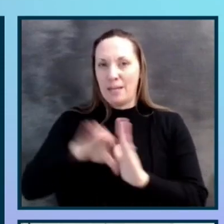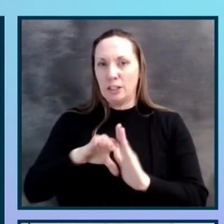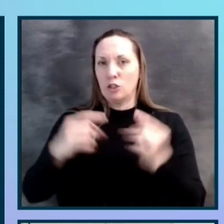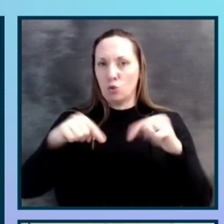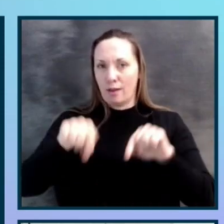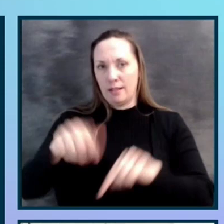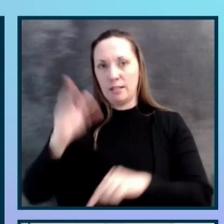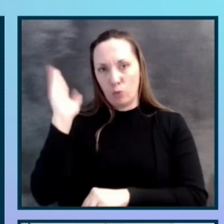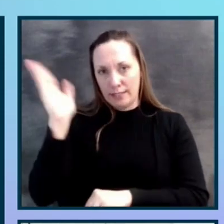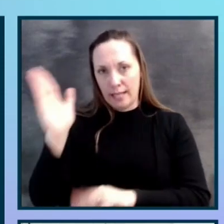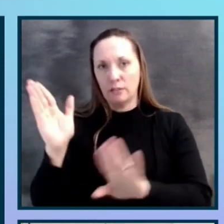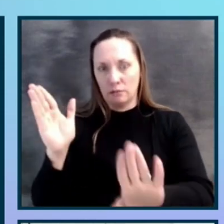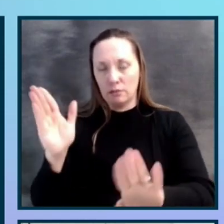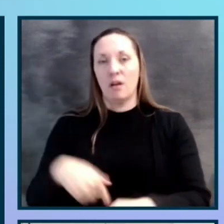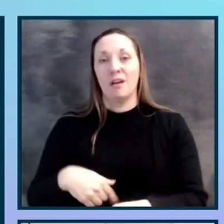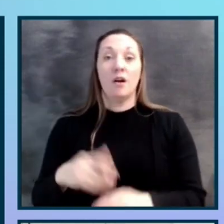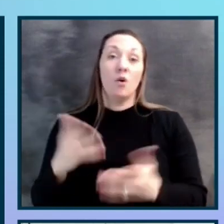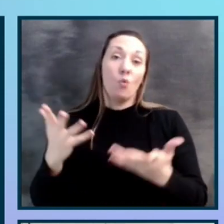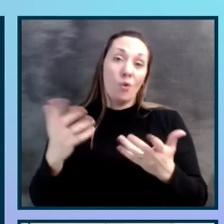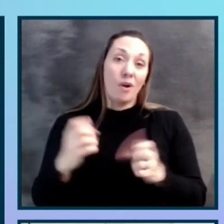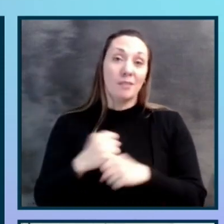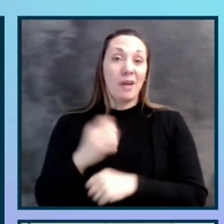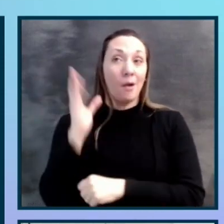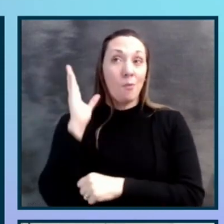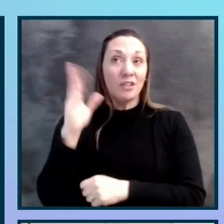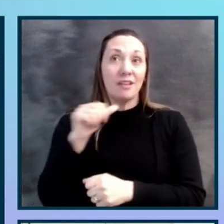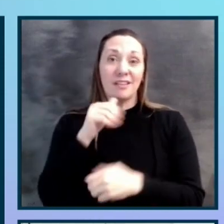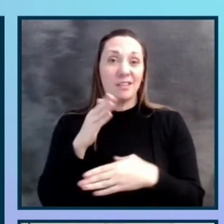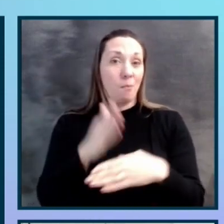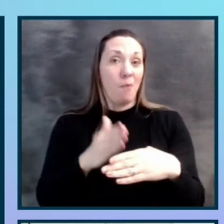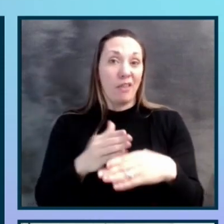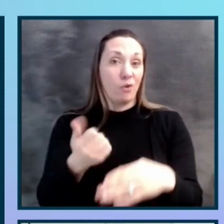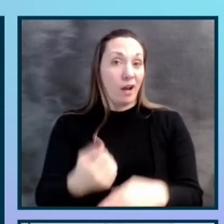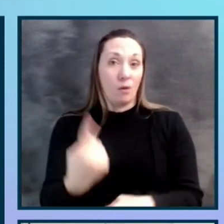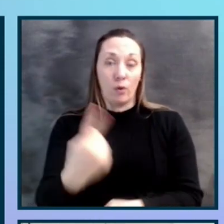we've created a presentation that is not bothersome for anyone.